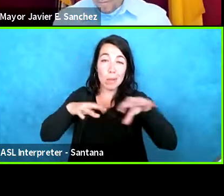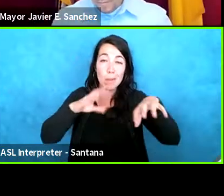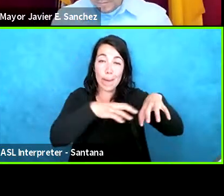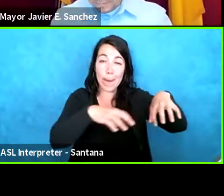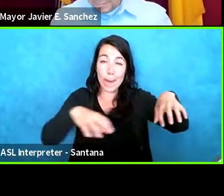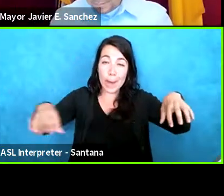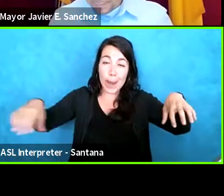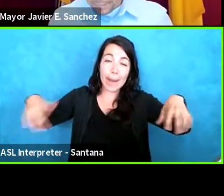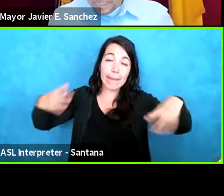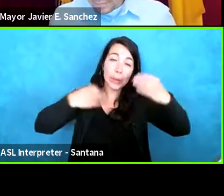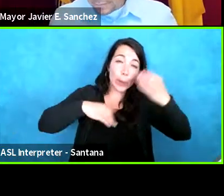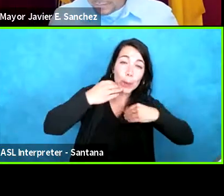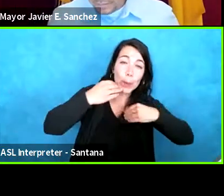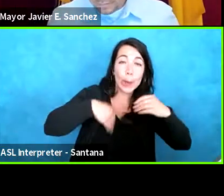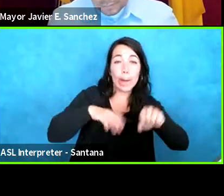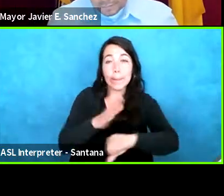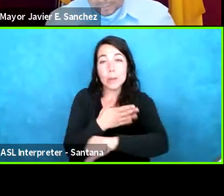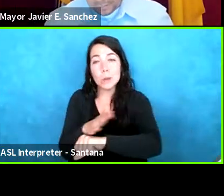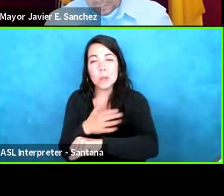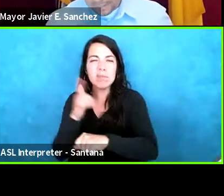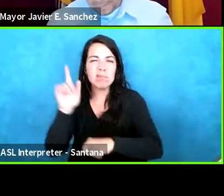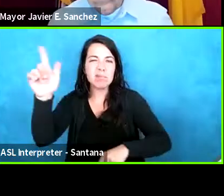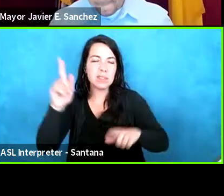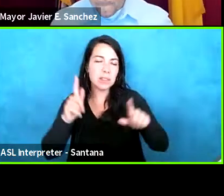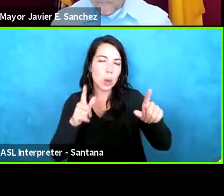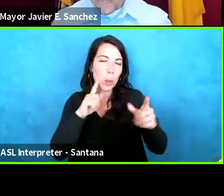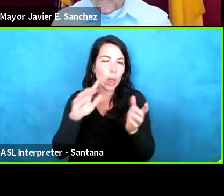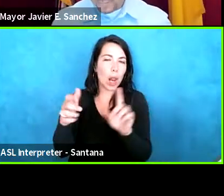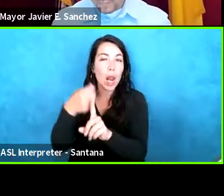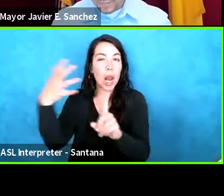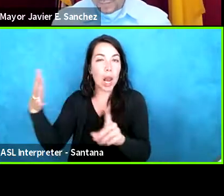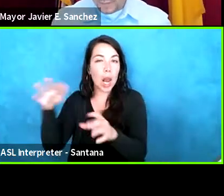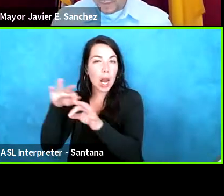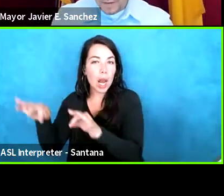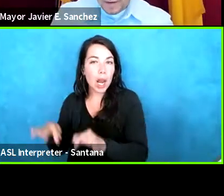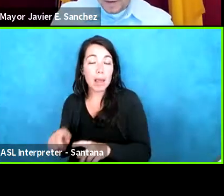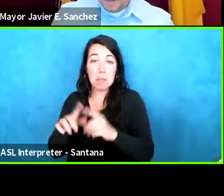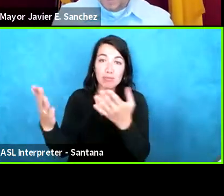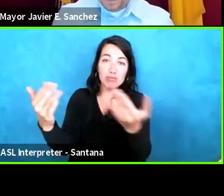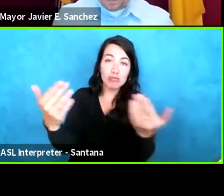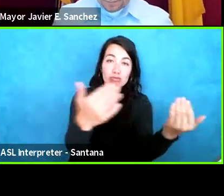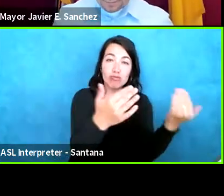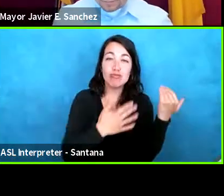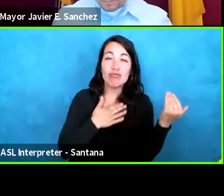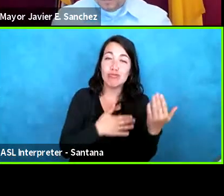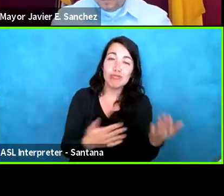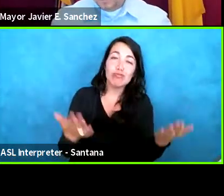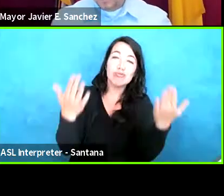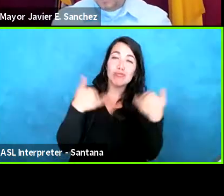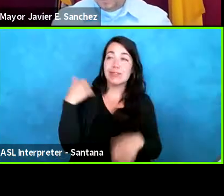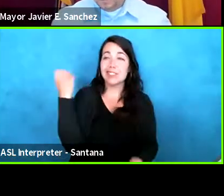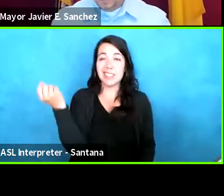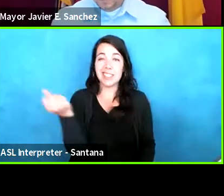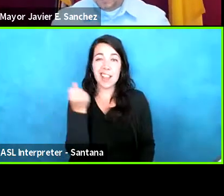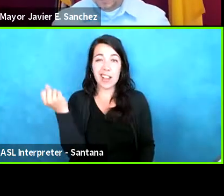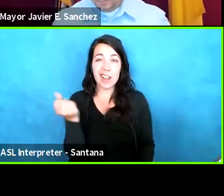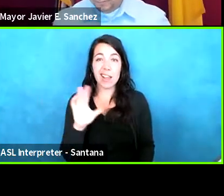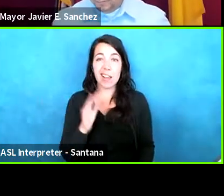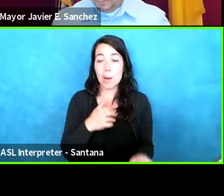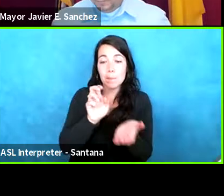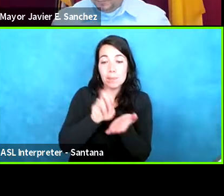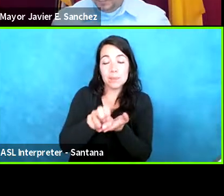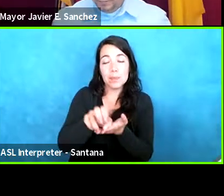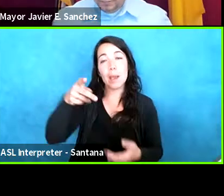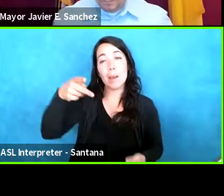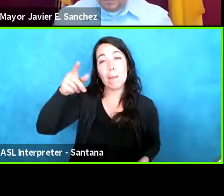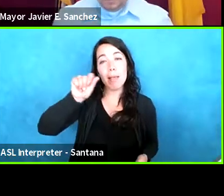going to be music. I'll touch base a little bit more with that a little bit later, but just want to invite everybody to come on out on Saturday to the Plaza in Española